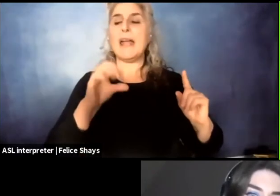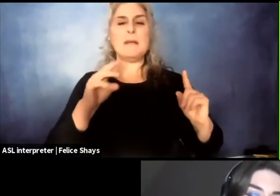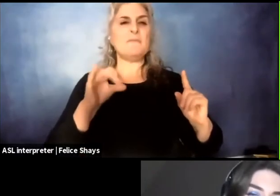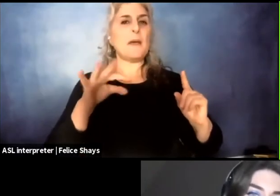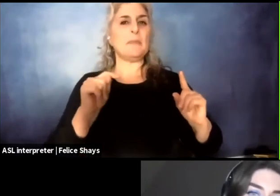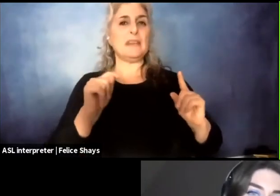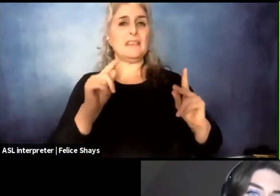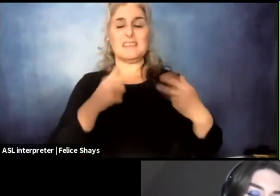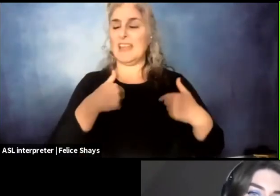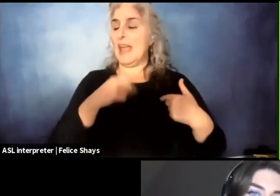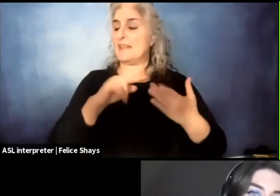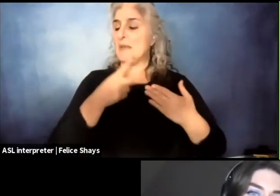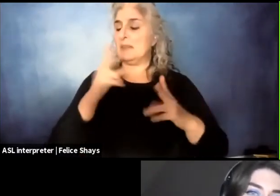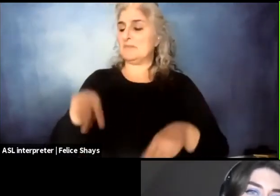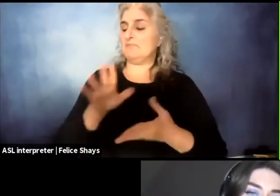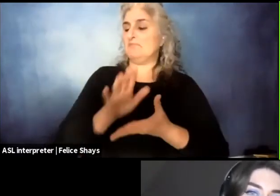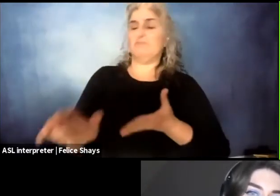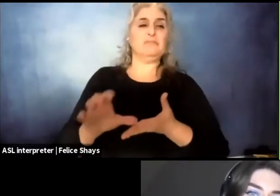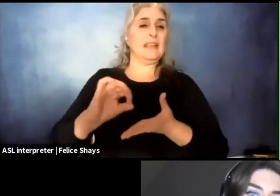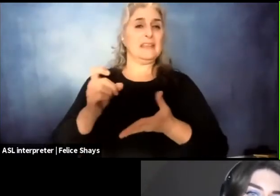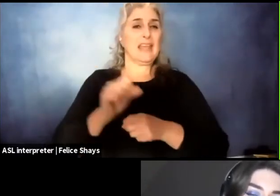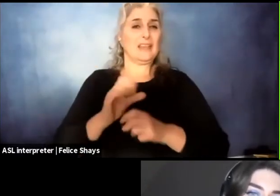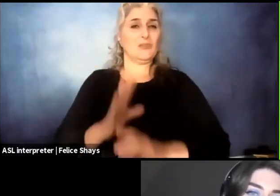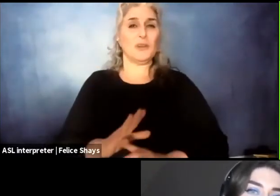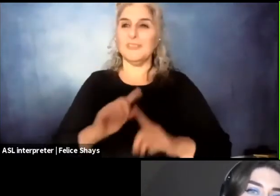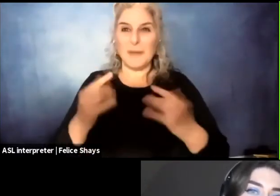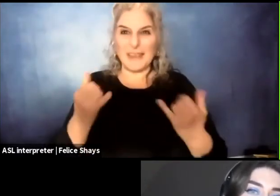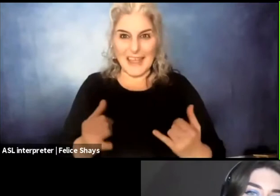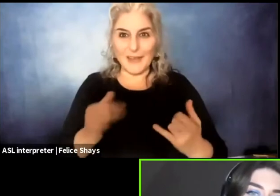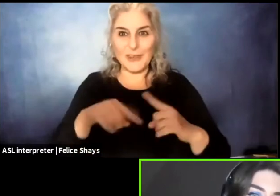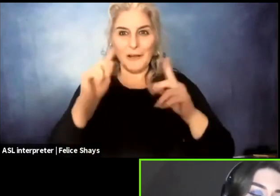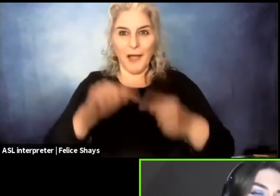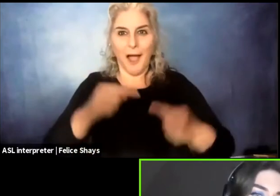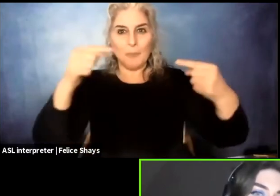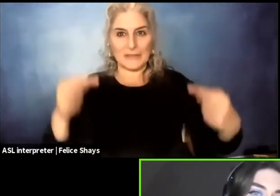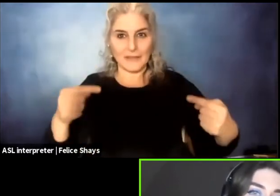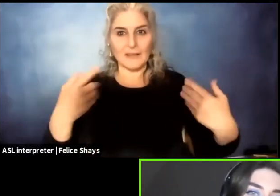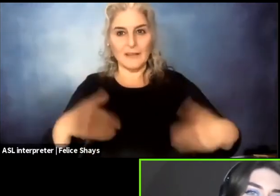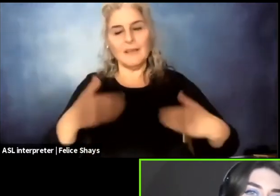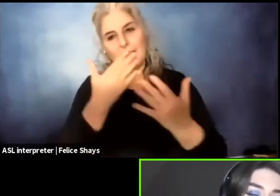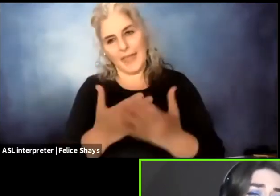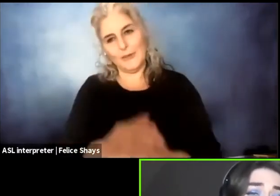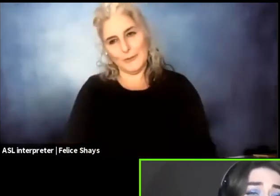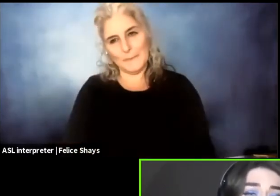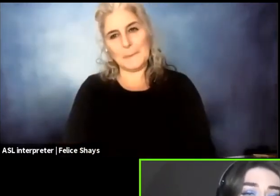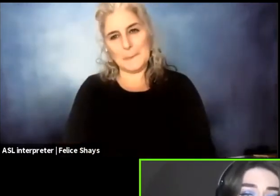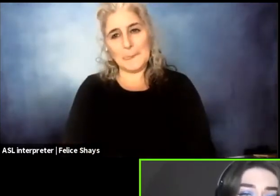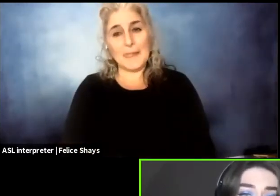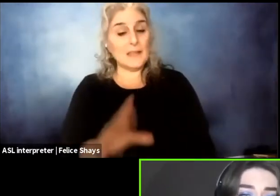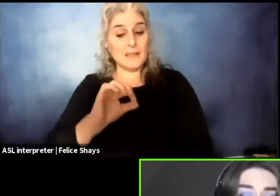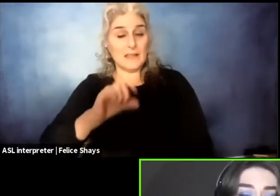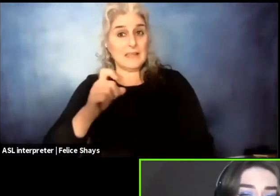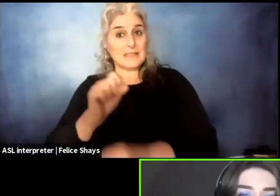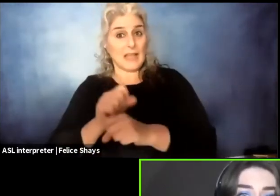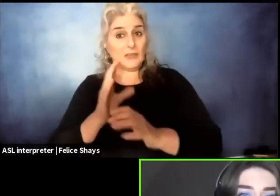actually hearing from a feminist perspective that actually is more evolved. So yeah. Thank you for that. Yeah, sex workers have been embedded